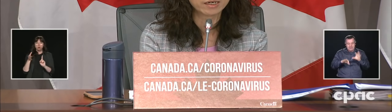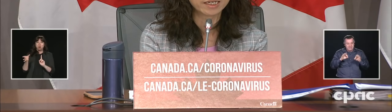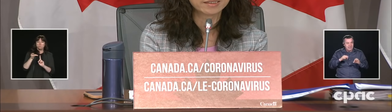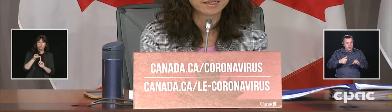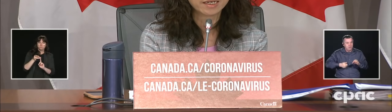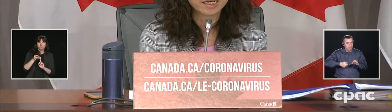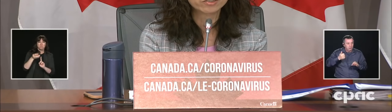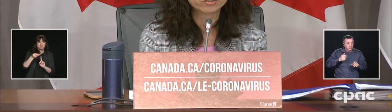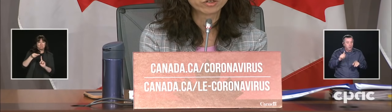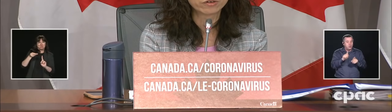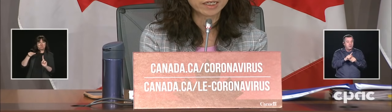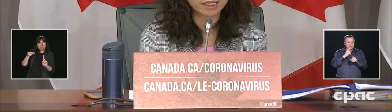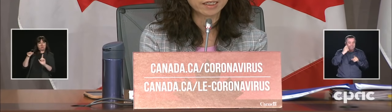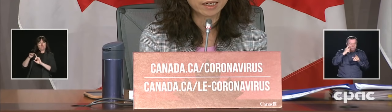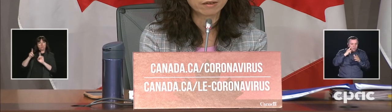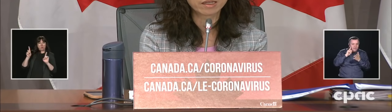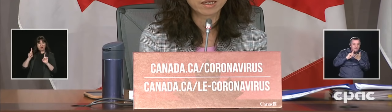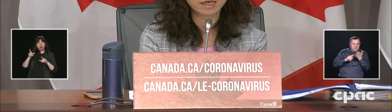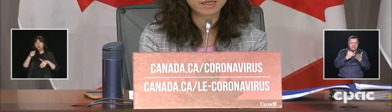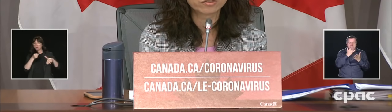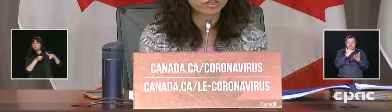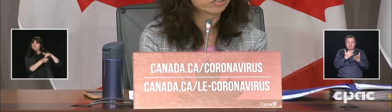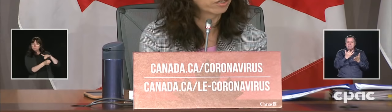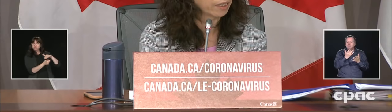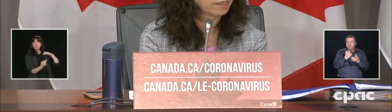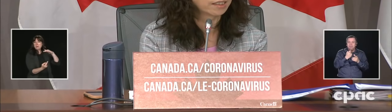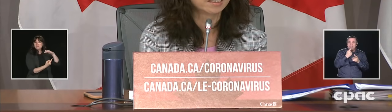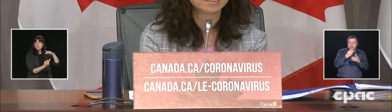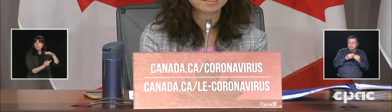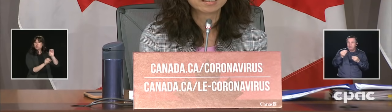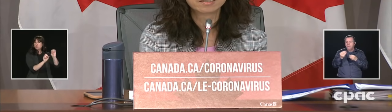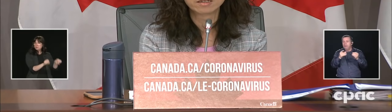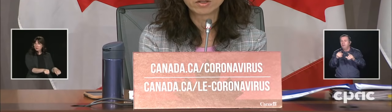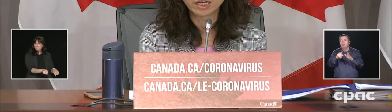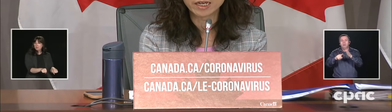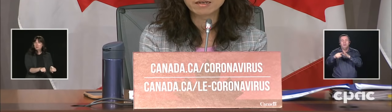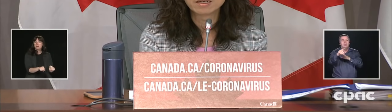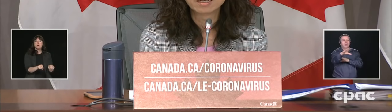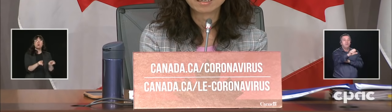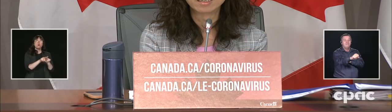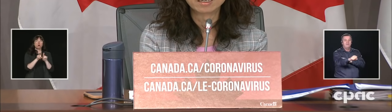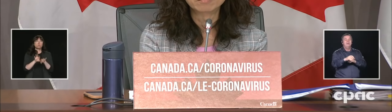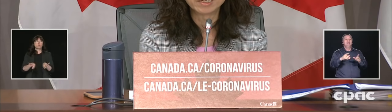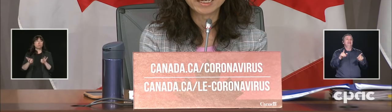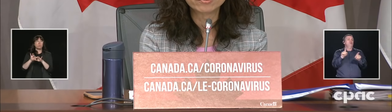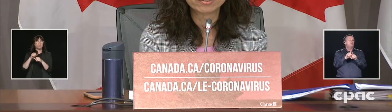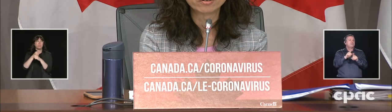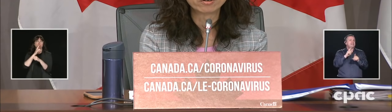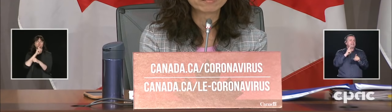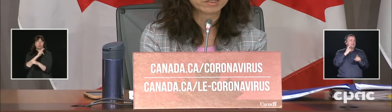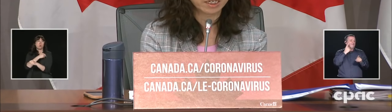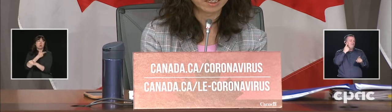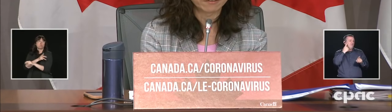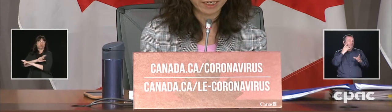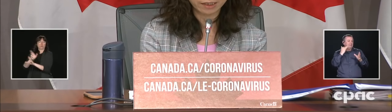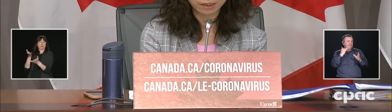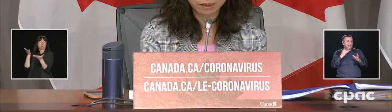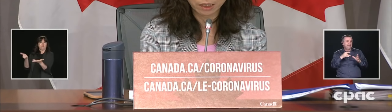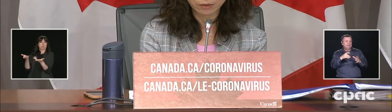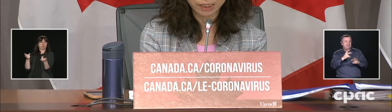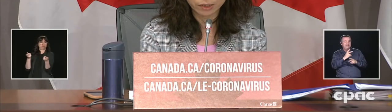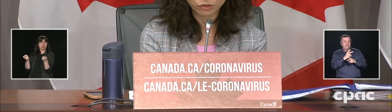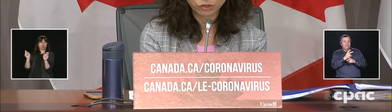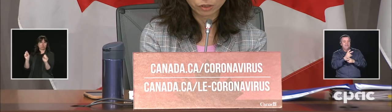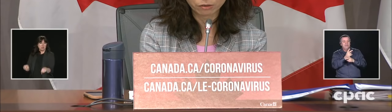as well as ensuring that your healthcare surge capacity is still there. And so all of those kind of